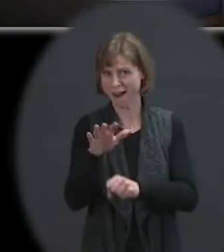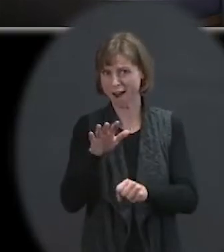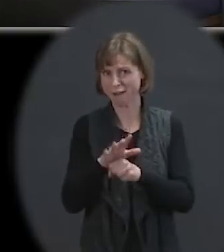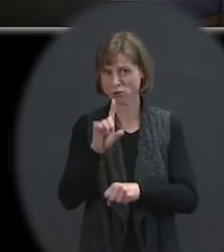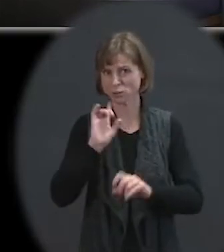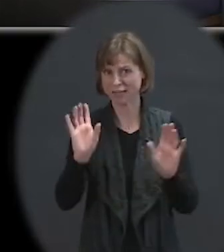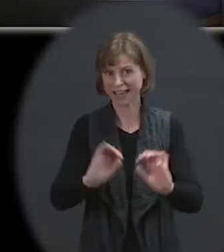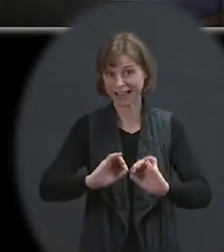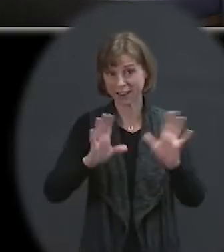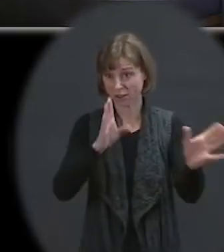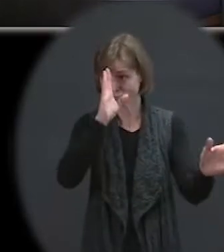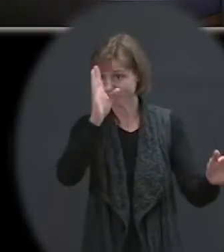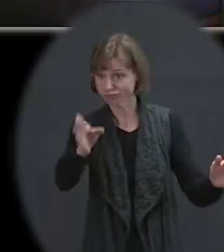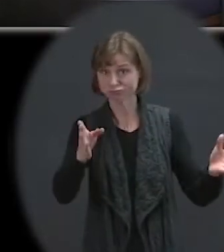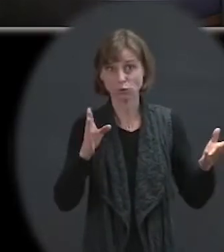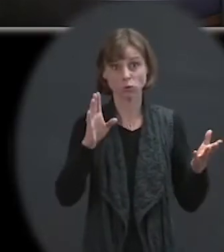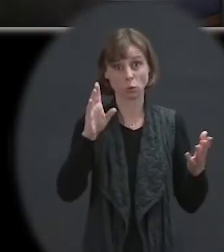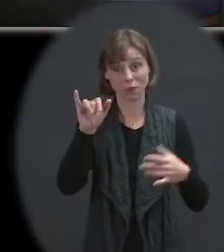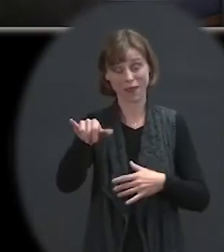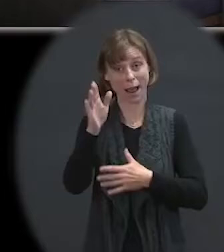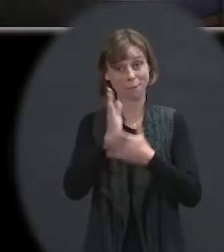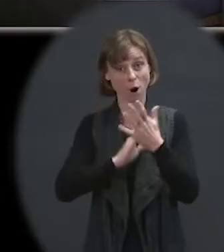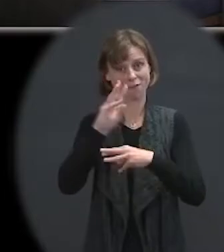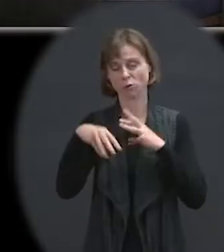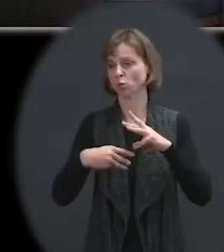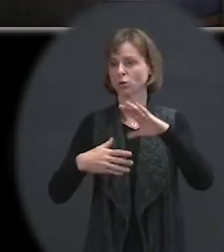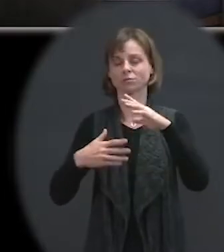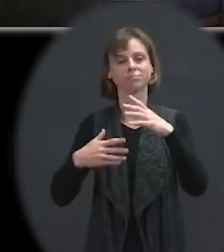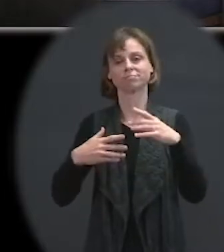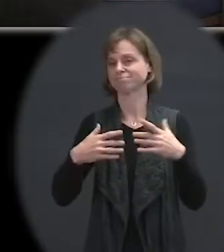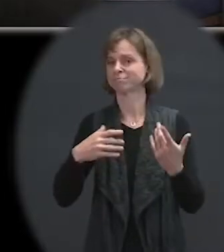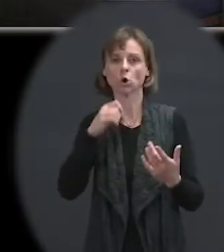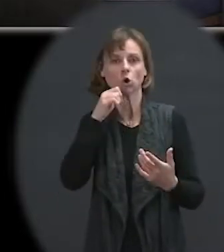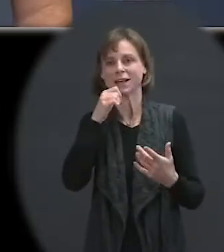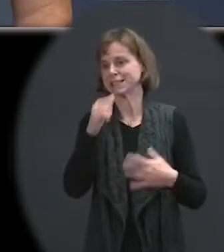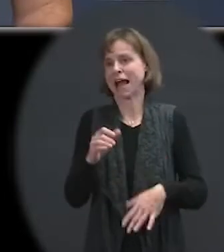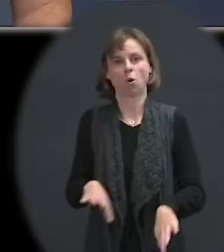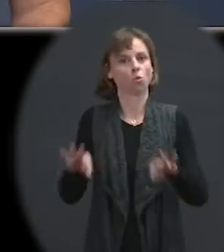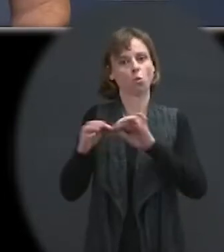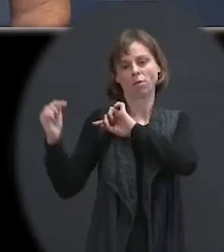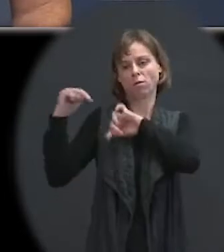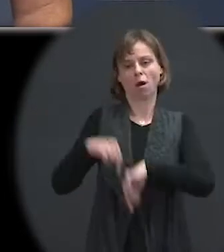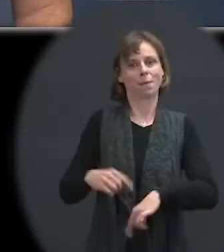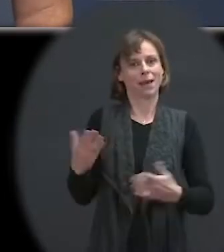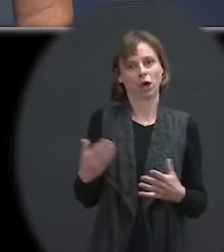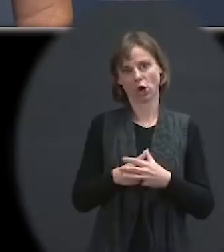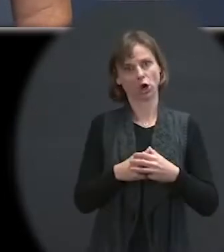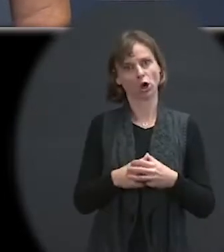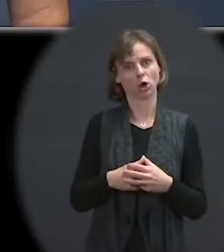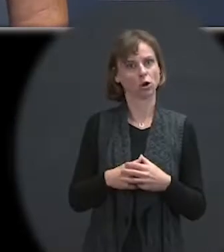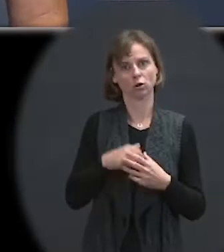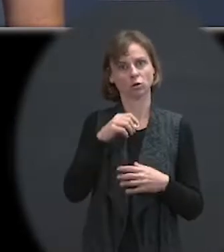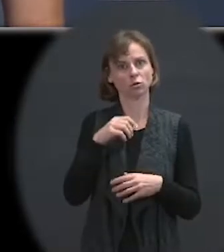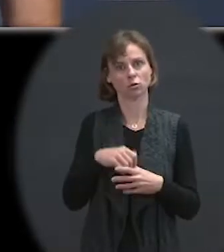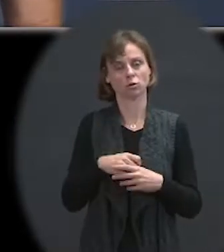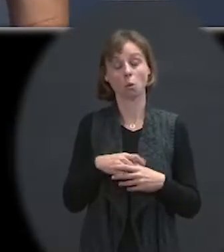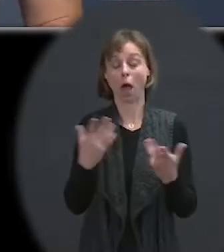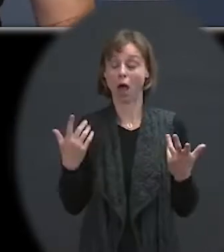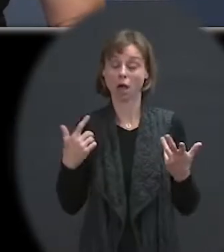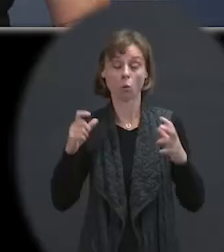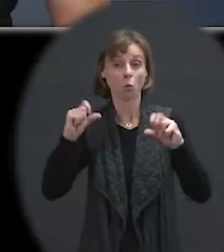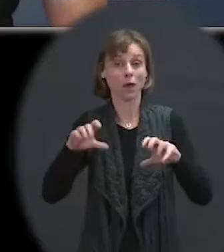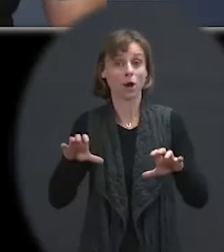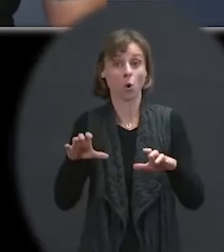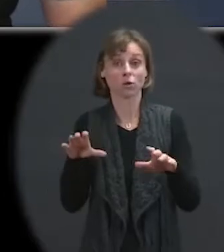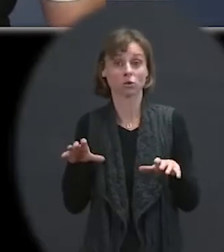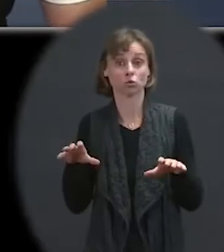part of the world it's not worth making this kind of a trip? Well, we can always do more. And I think the challenge here, as you know, is that